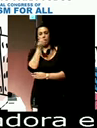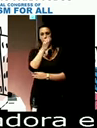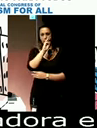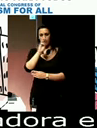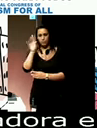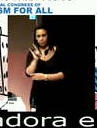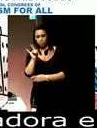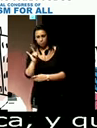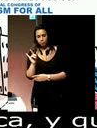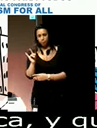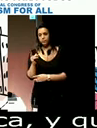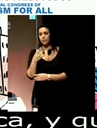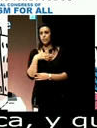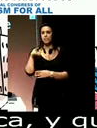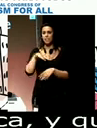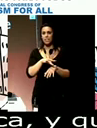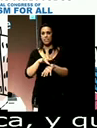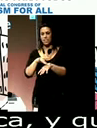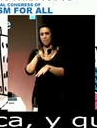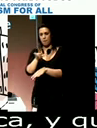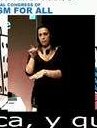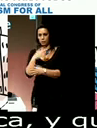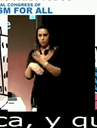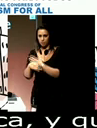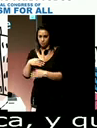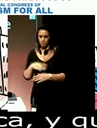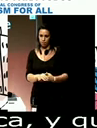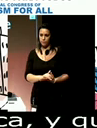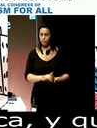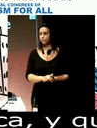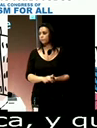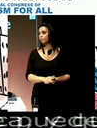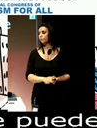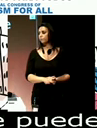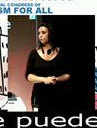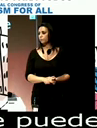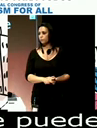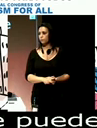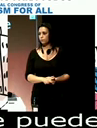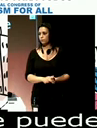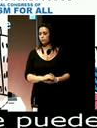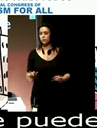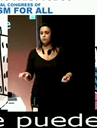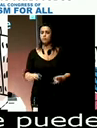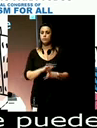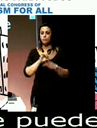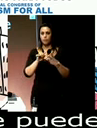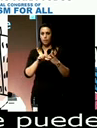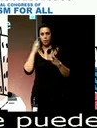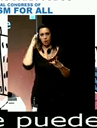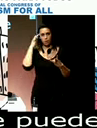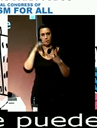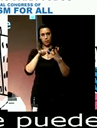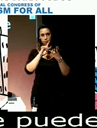apps, we want it to be accessible to disabled people. The third